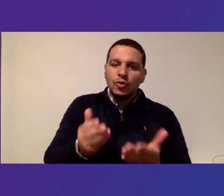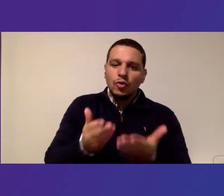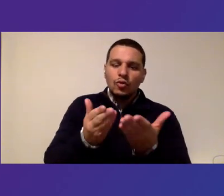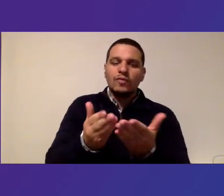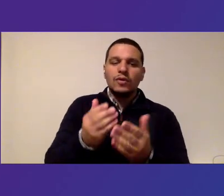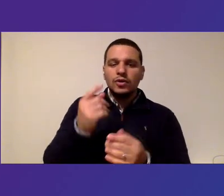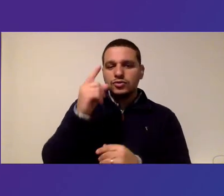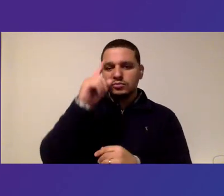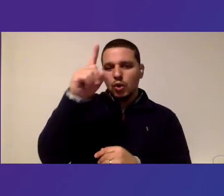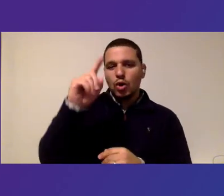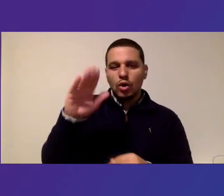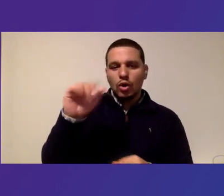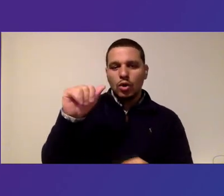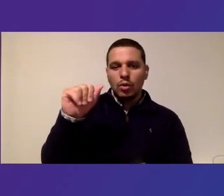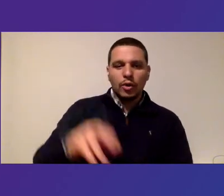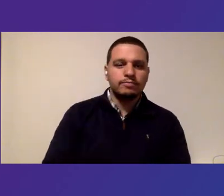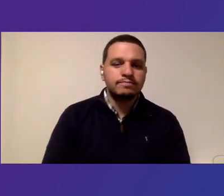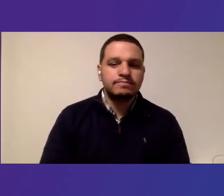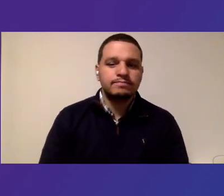Bar.